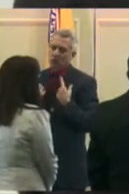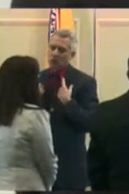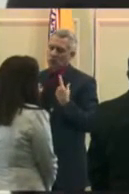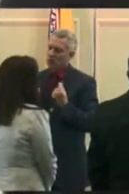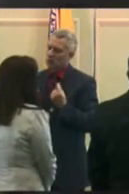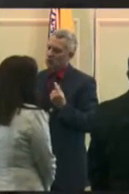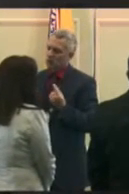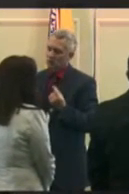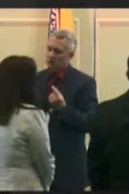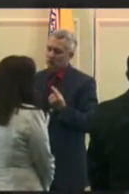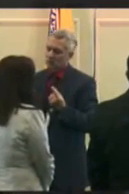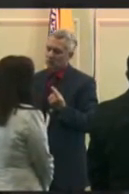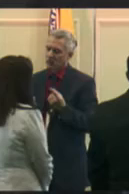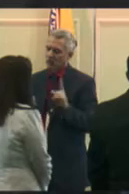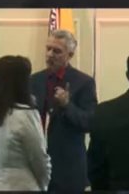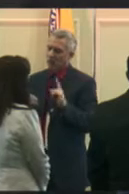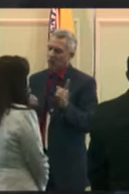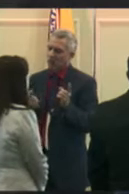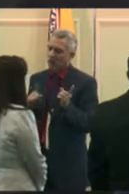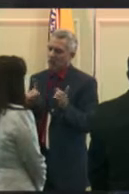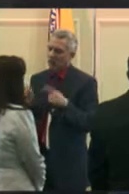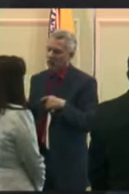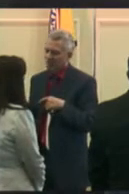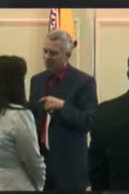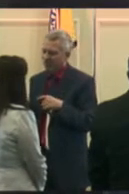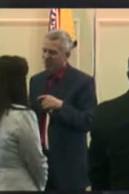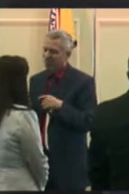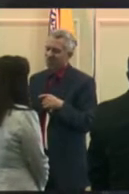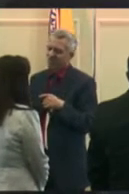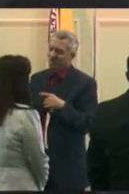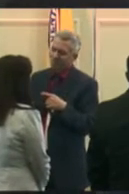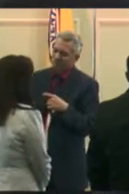Doesn't matter where we've been.